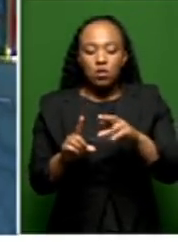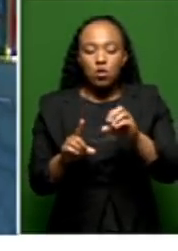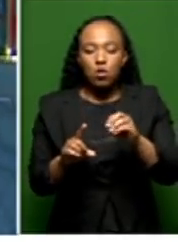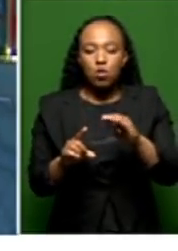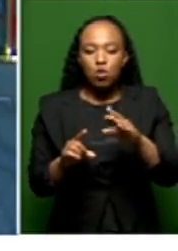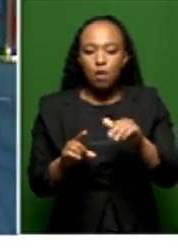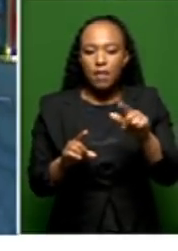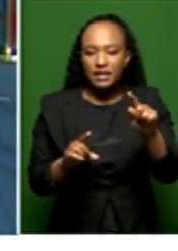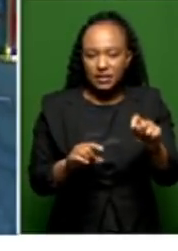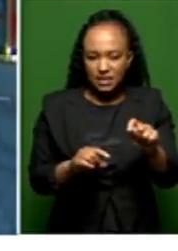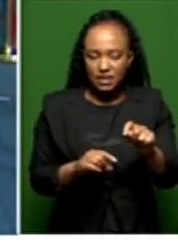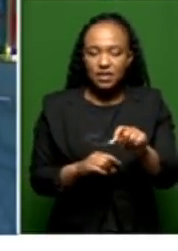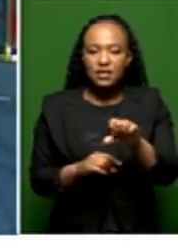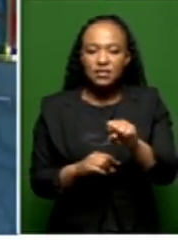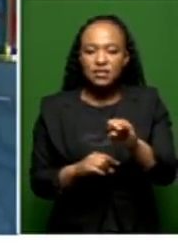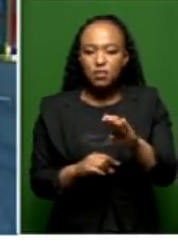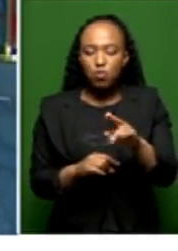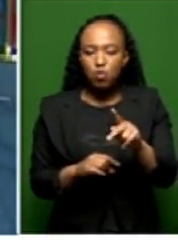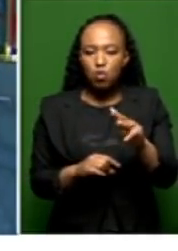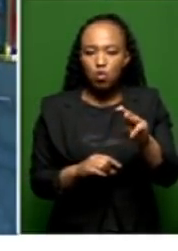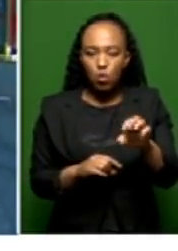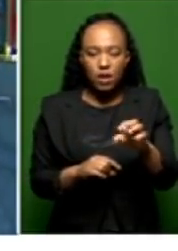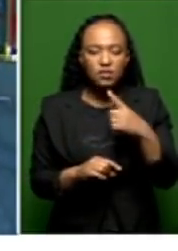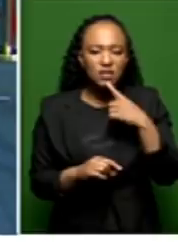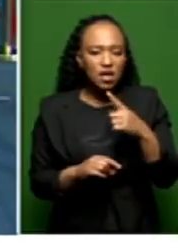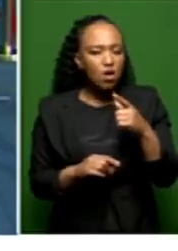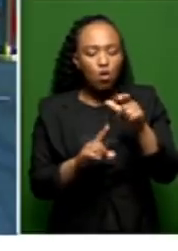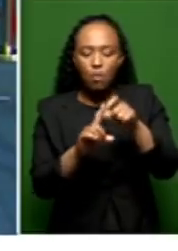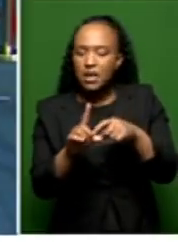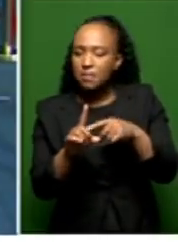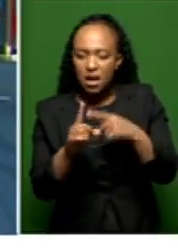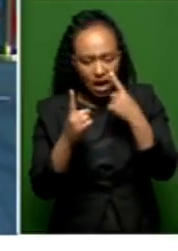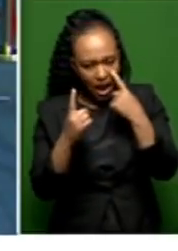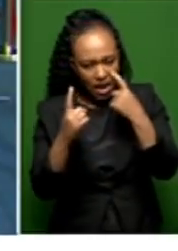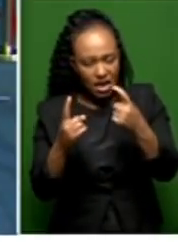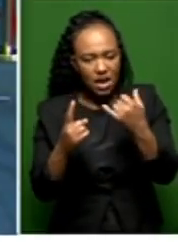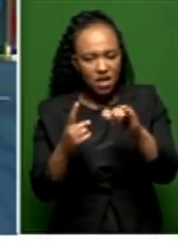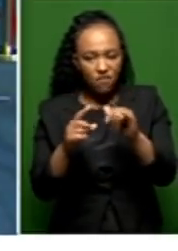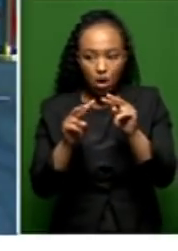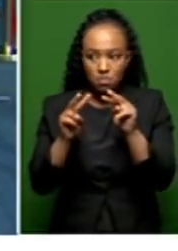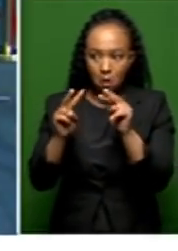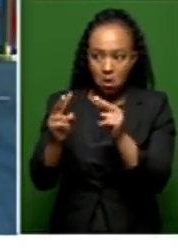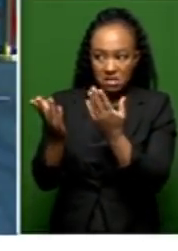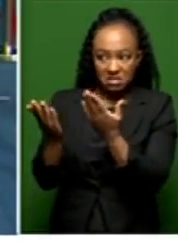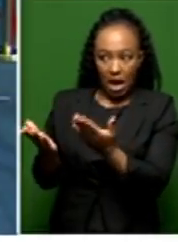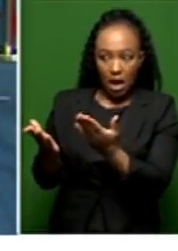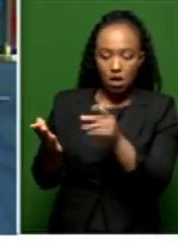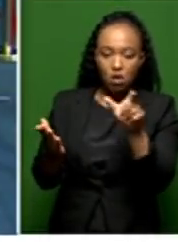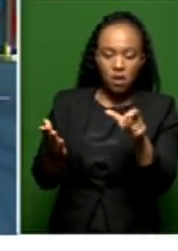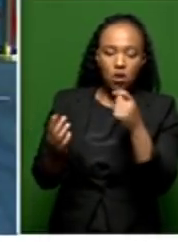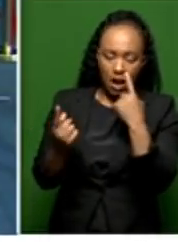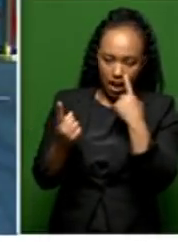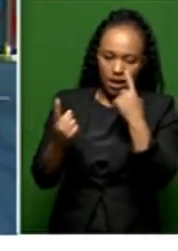there's this song, Vuyo, Ubani Bani Angalila Umakasibona Sinje. I'm just asking myself whether